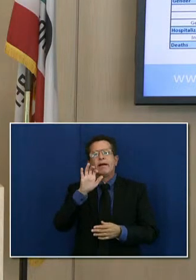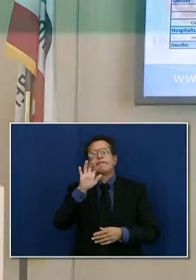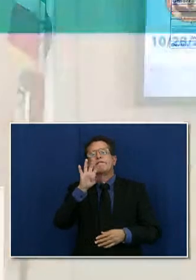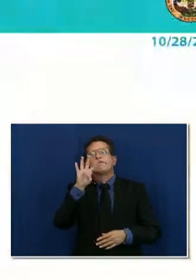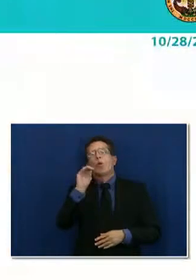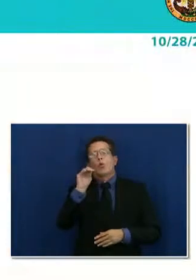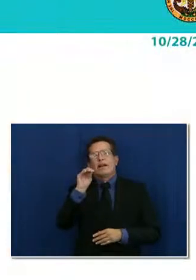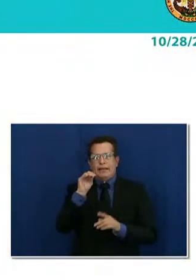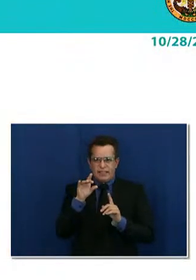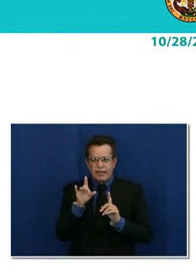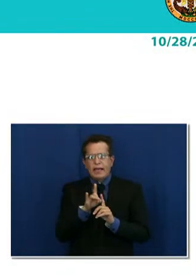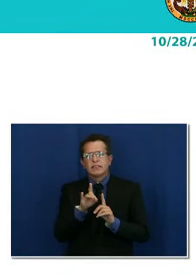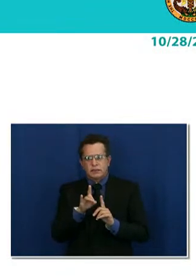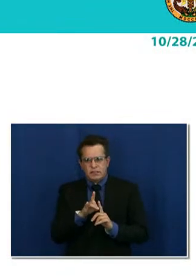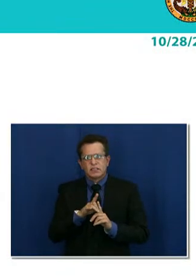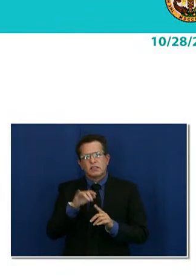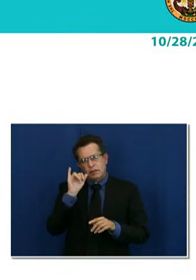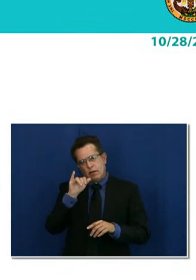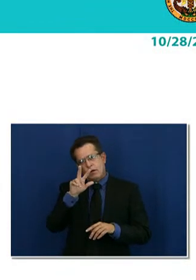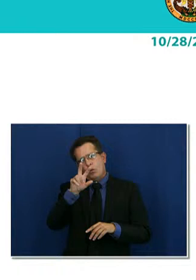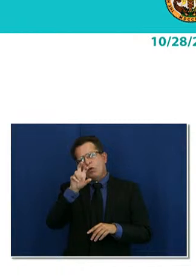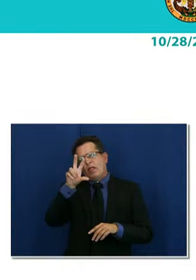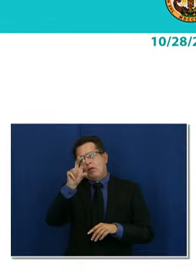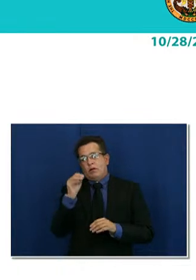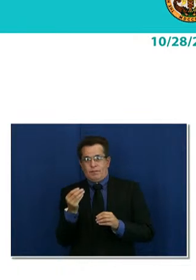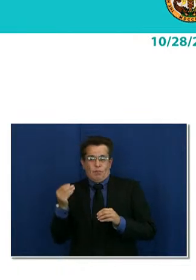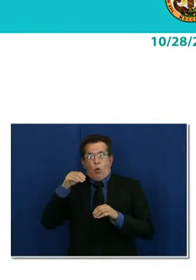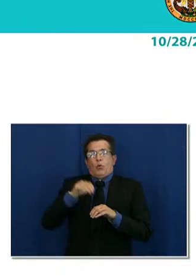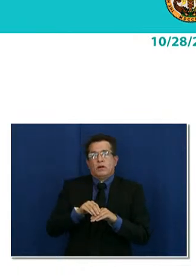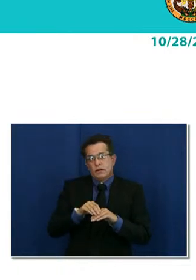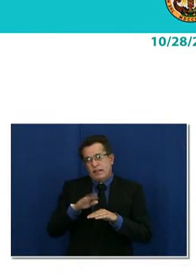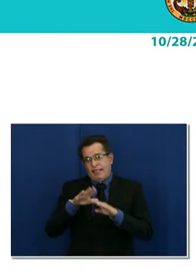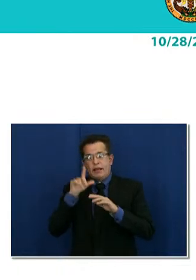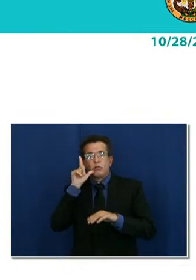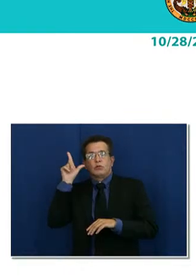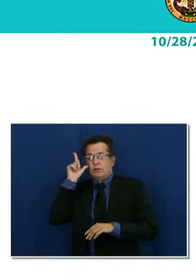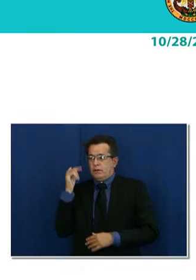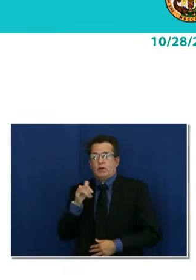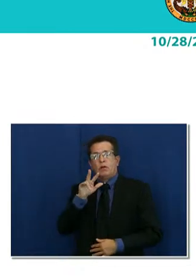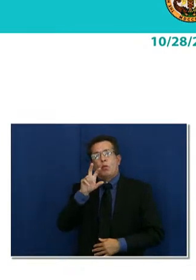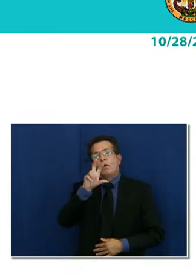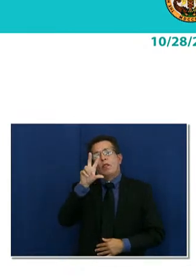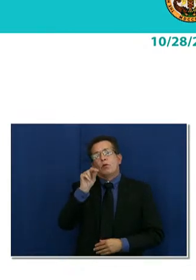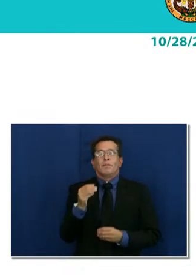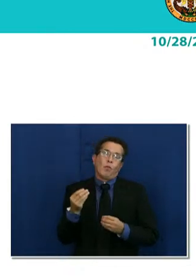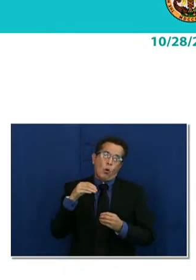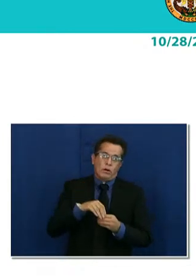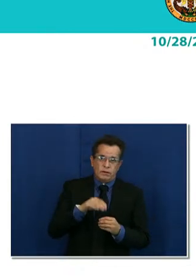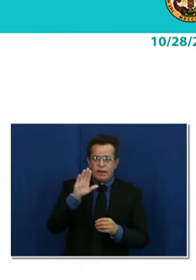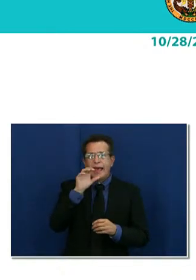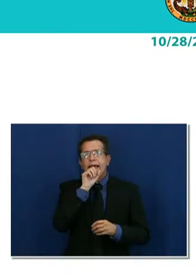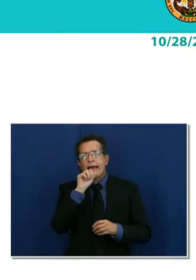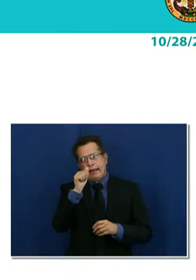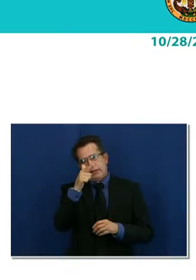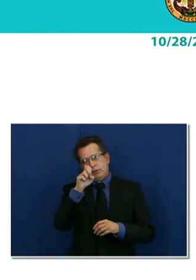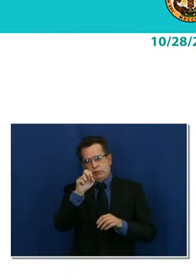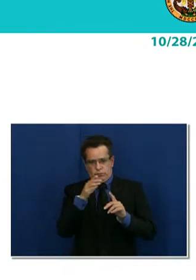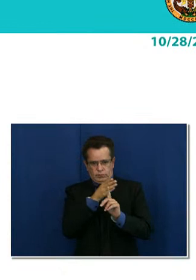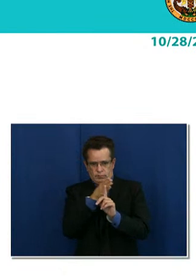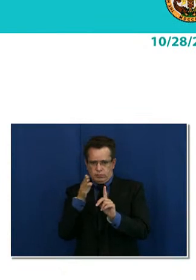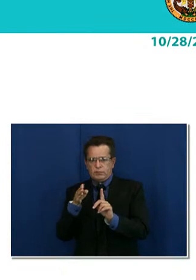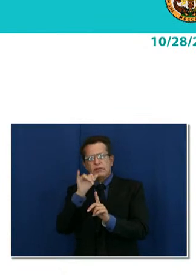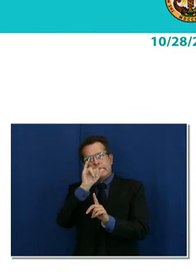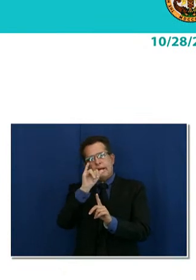55,540 cases, which is 330 more cases than reported yesterday. The age range of cases is